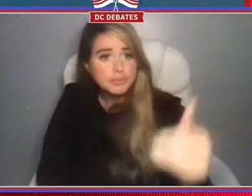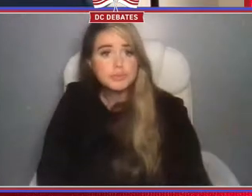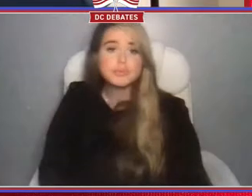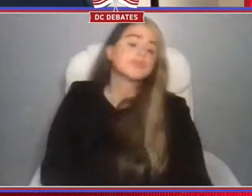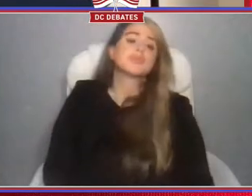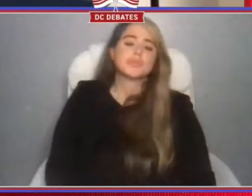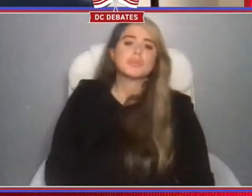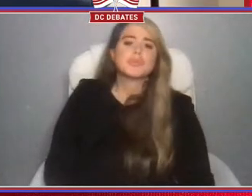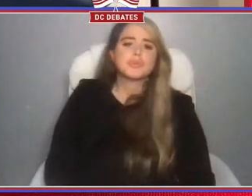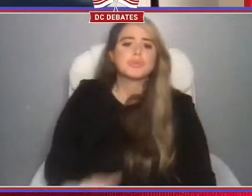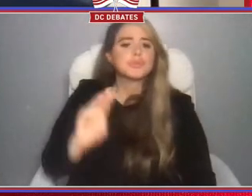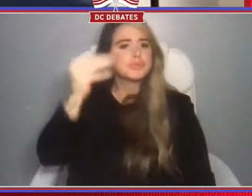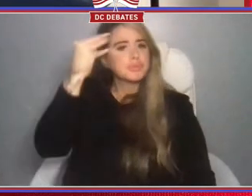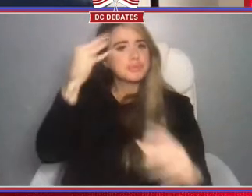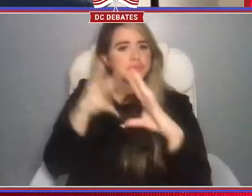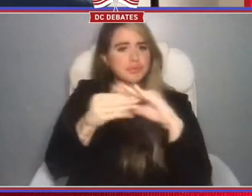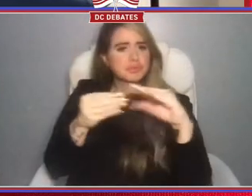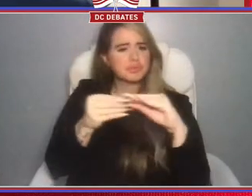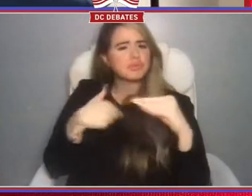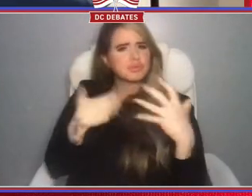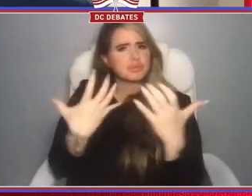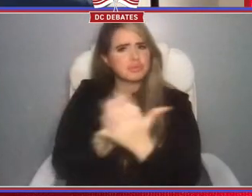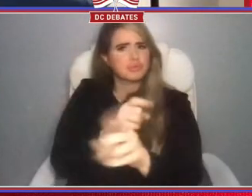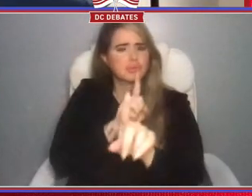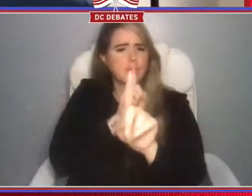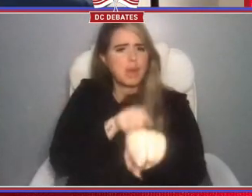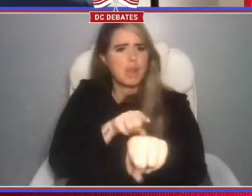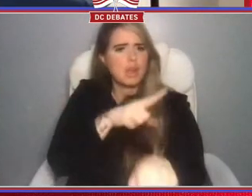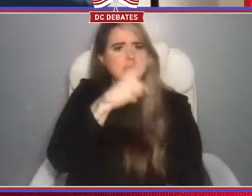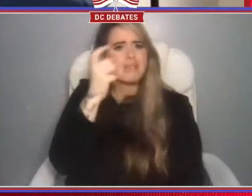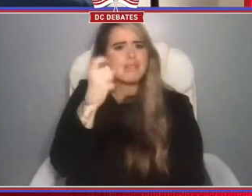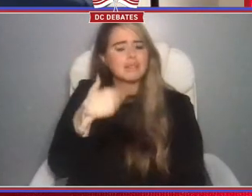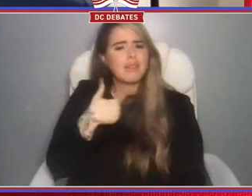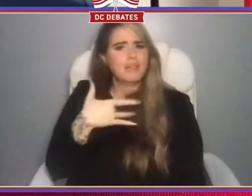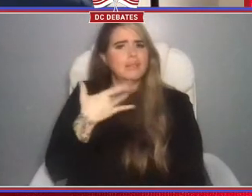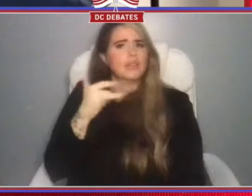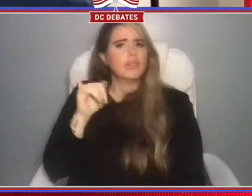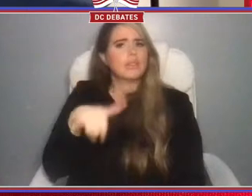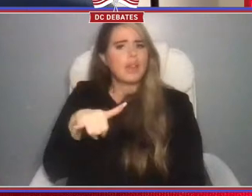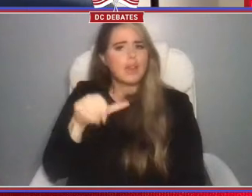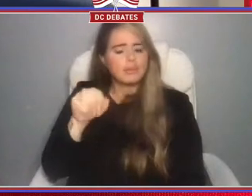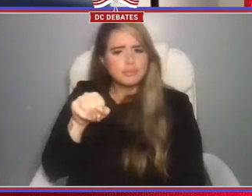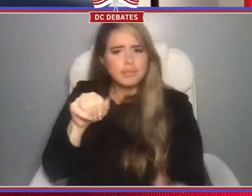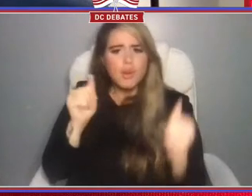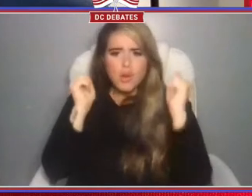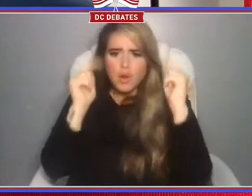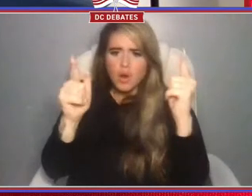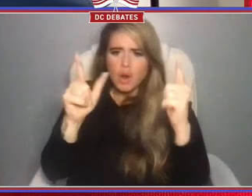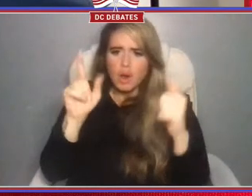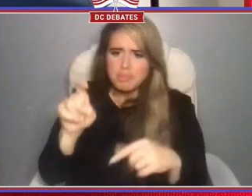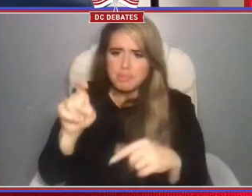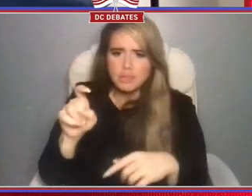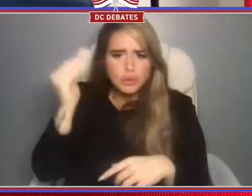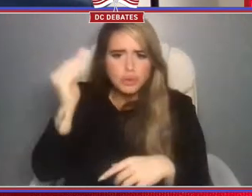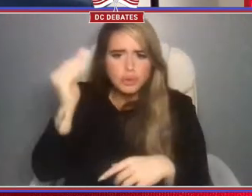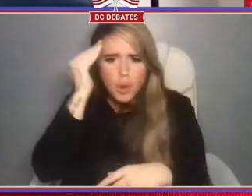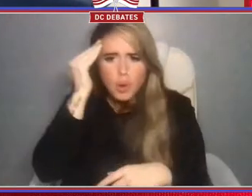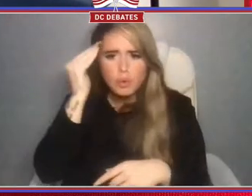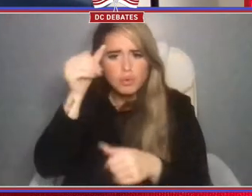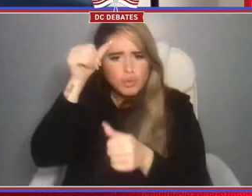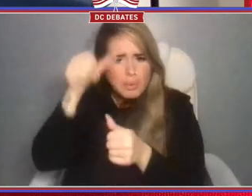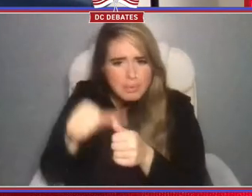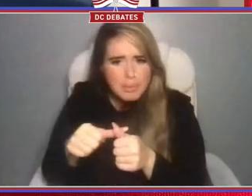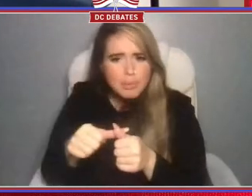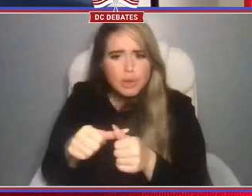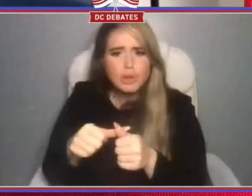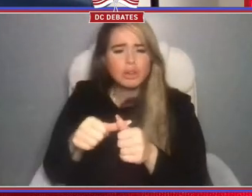Yes, I just wanted to respond because I think that everyone needs to be reminded where we came from and